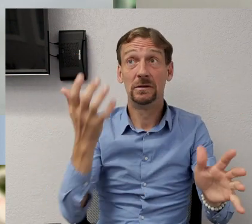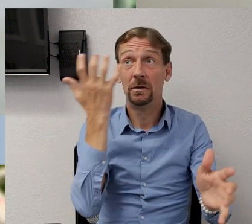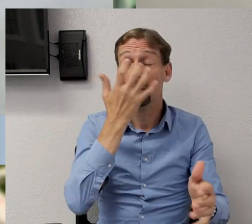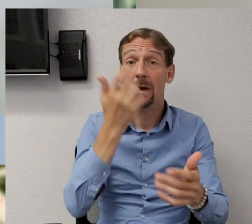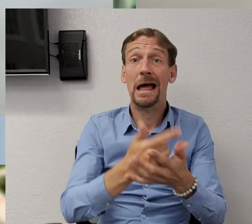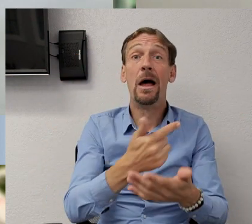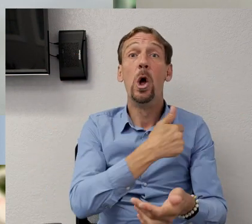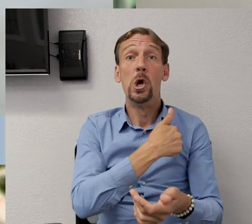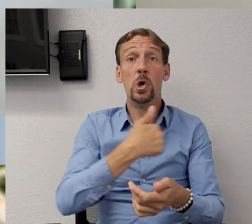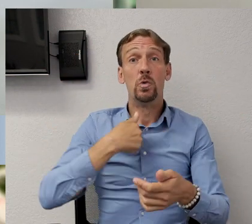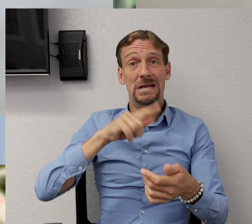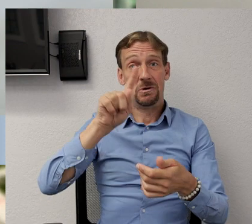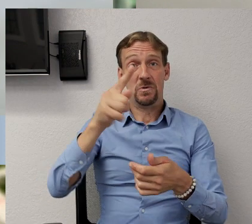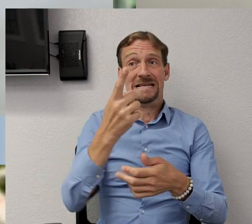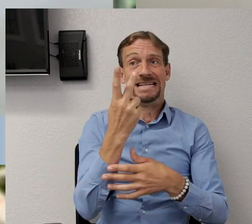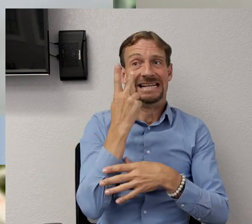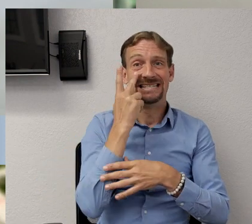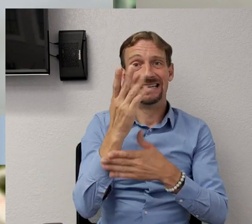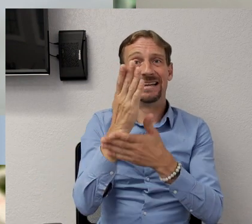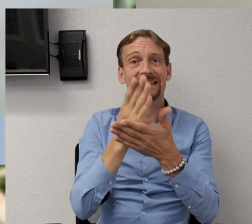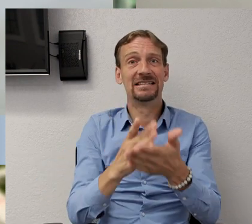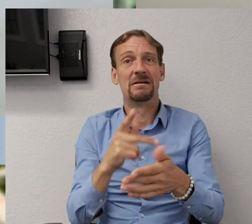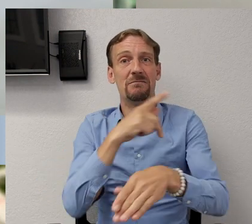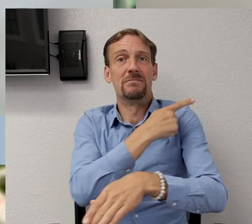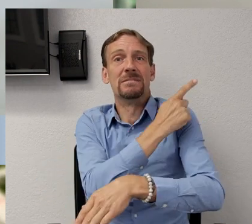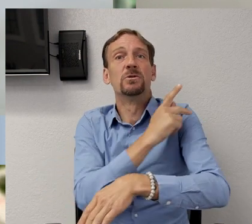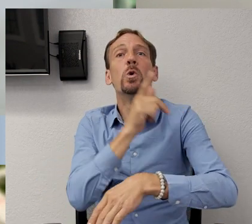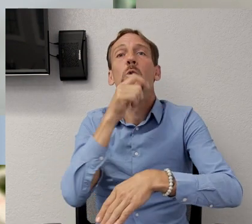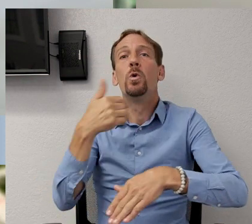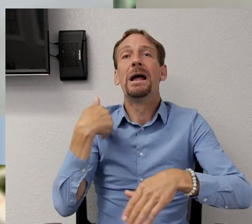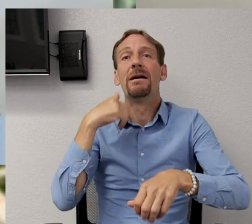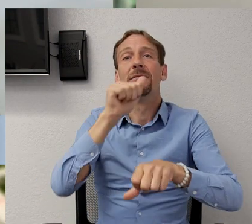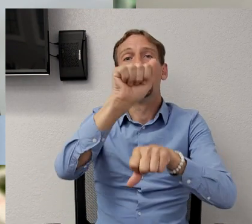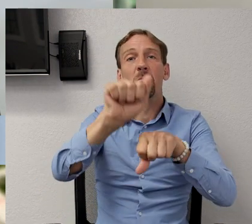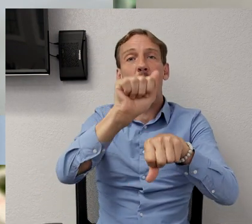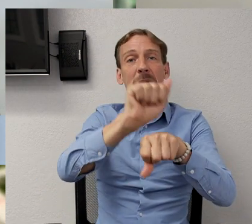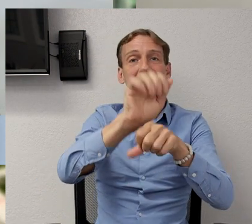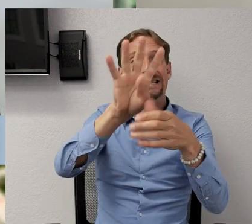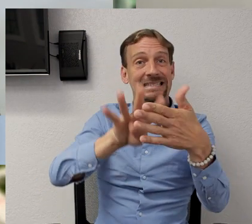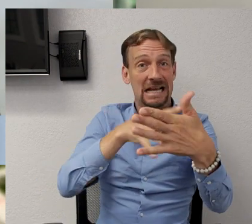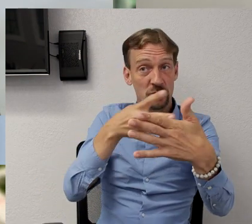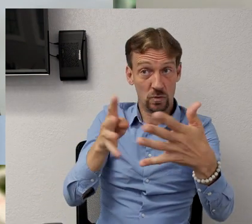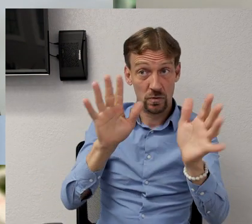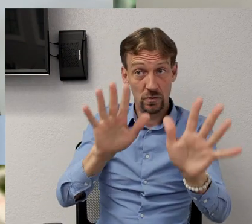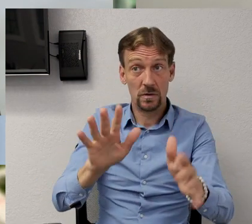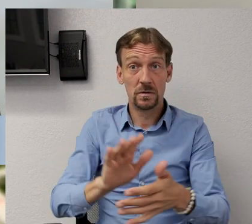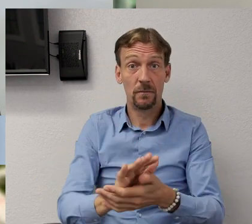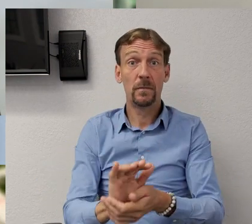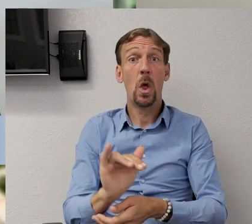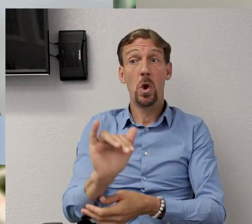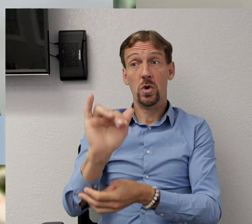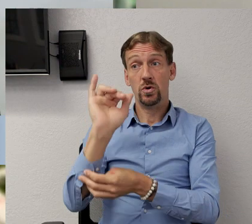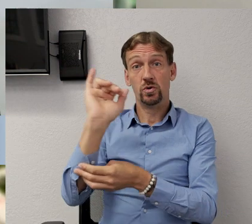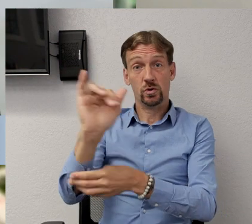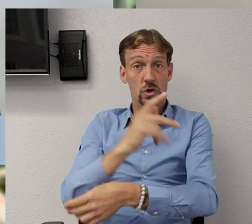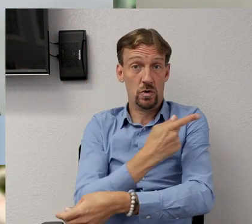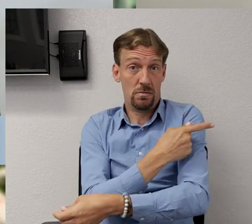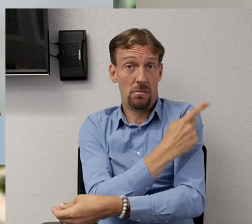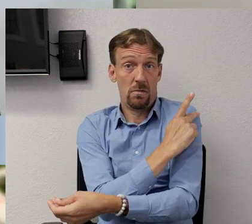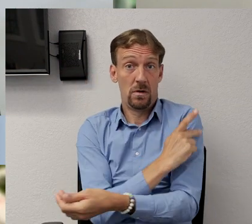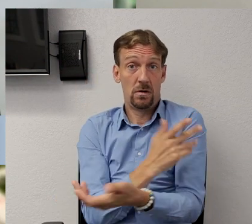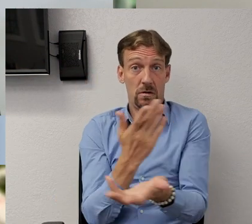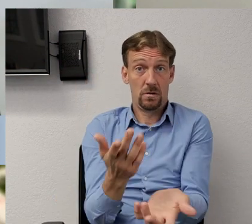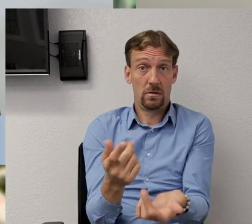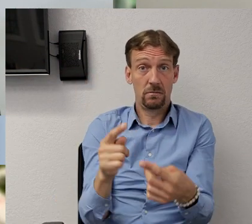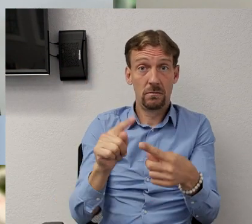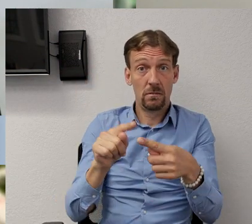only see patients that have a scheduled appointment with us. And those patients